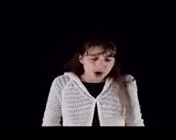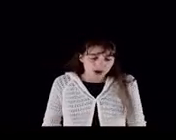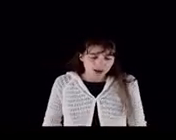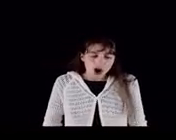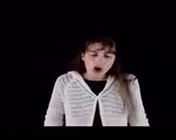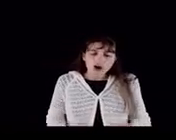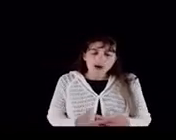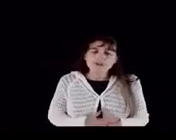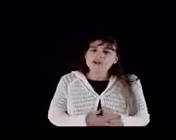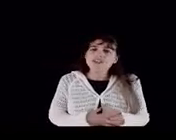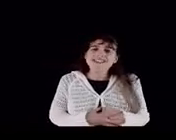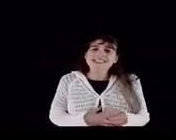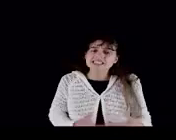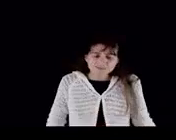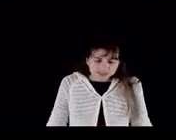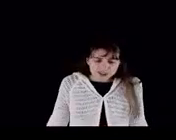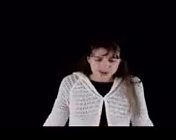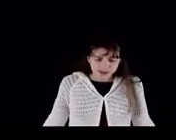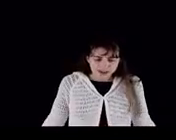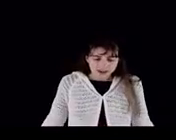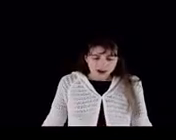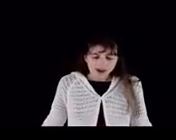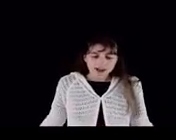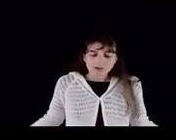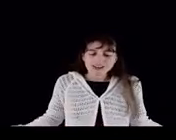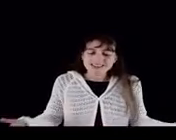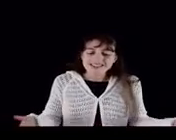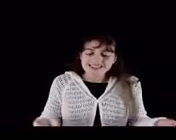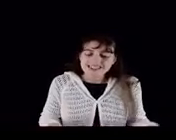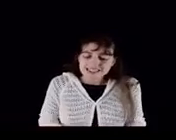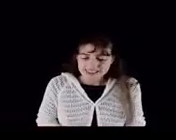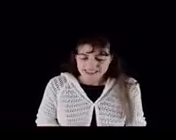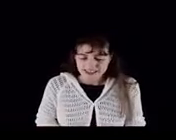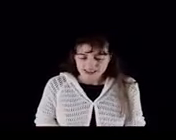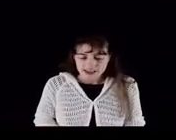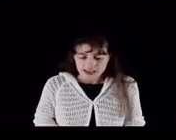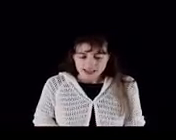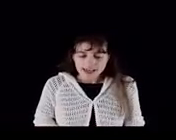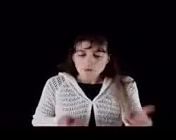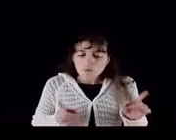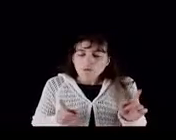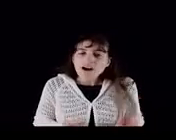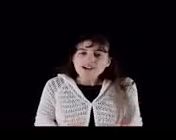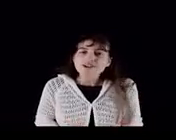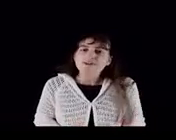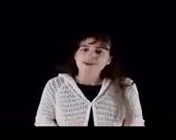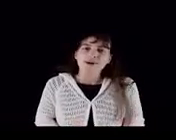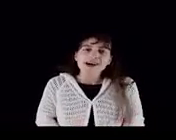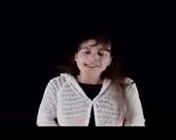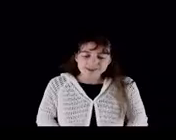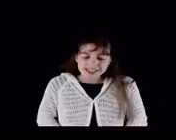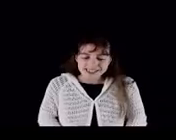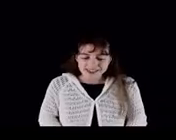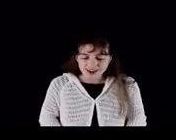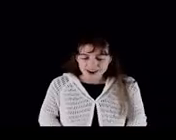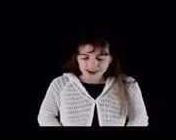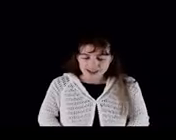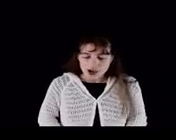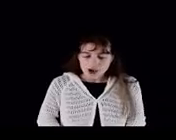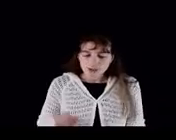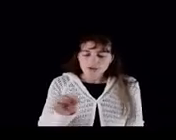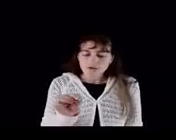small, our opportunities few, our acquaintances limited, yet wonderful possibilities are